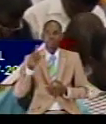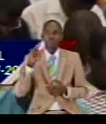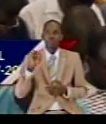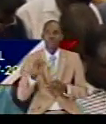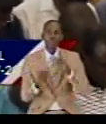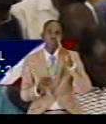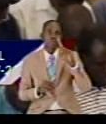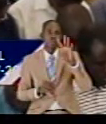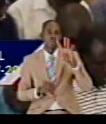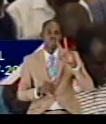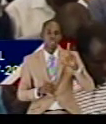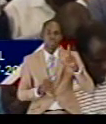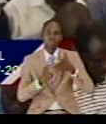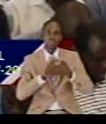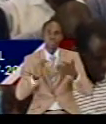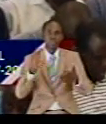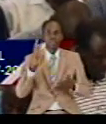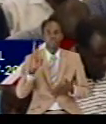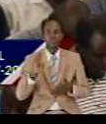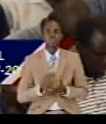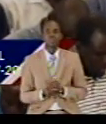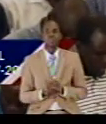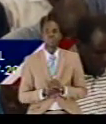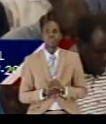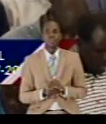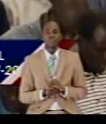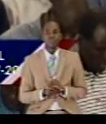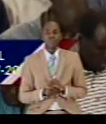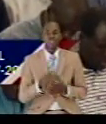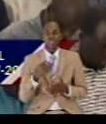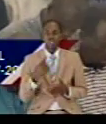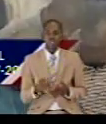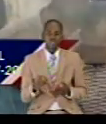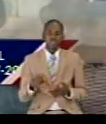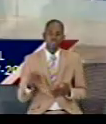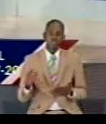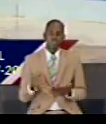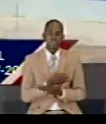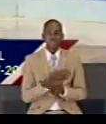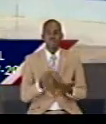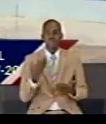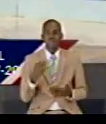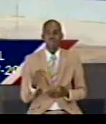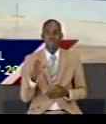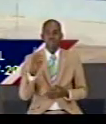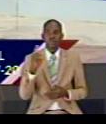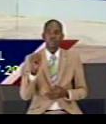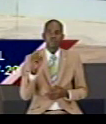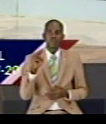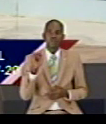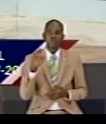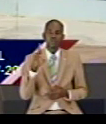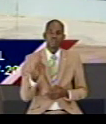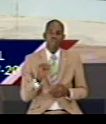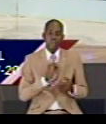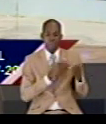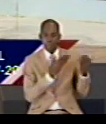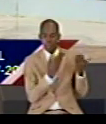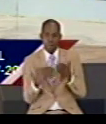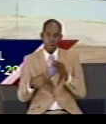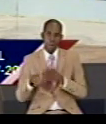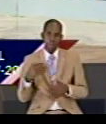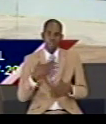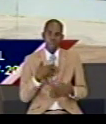143, verse 6, a psalm of David. I stretch forth my hands unto